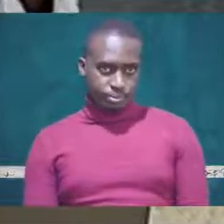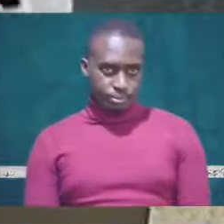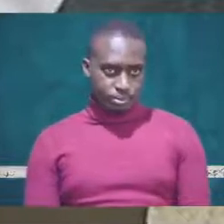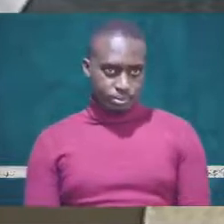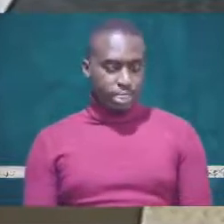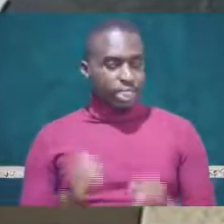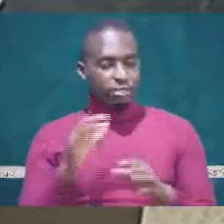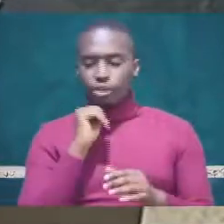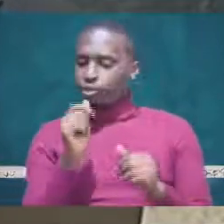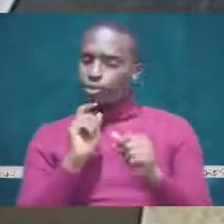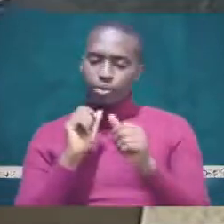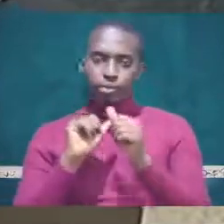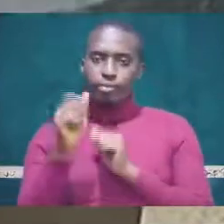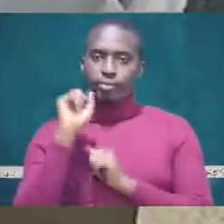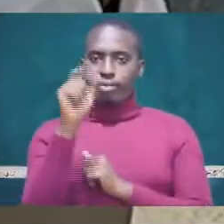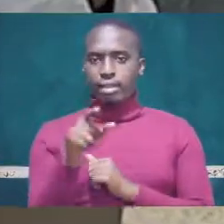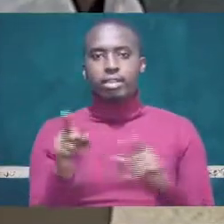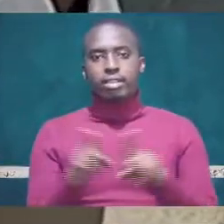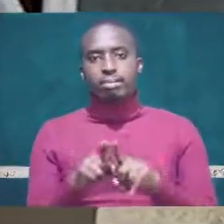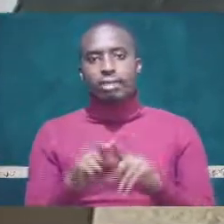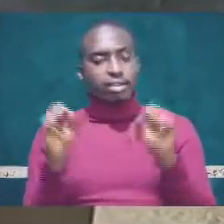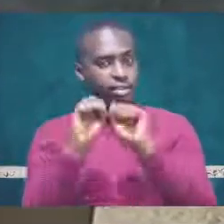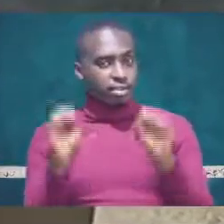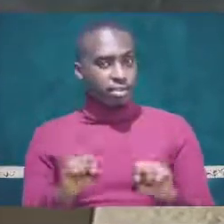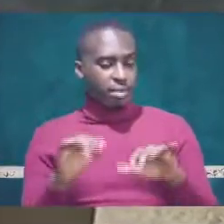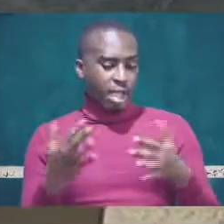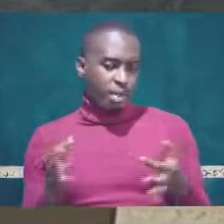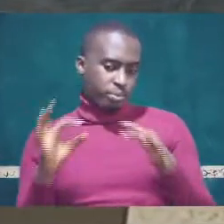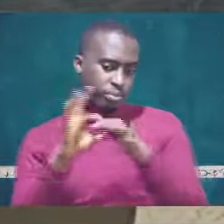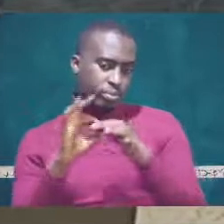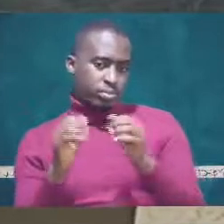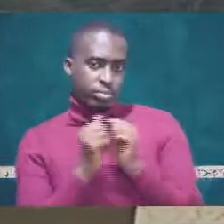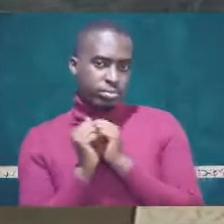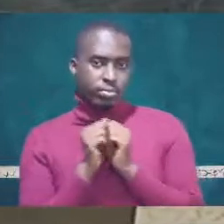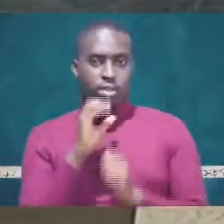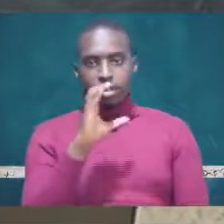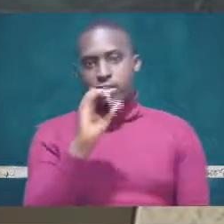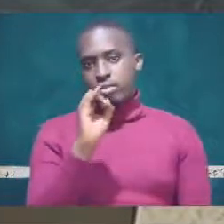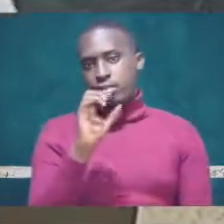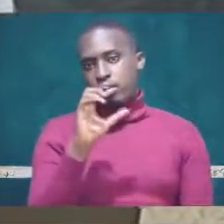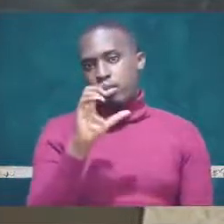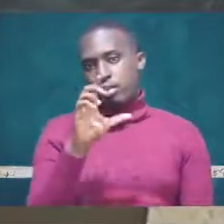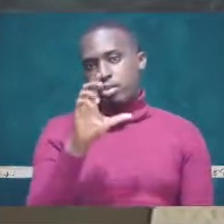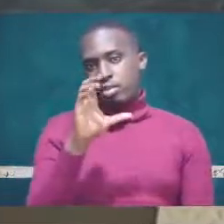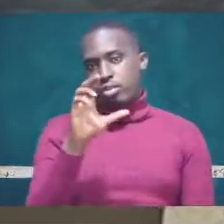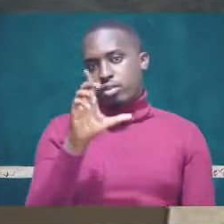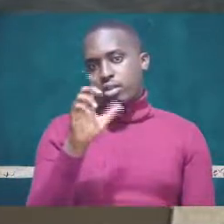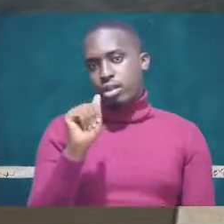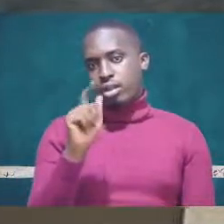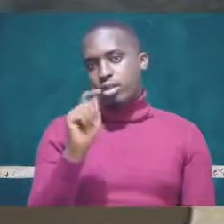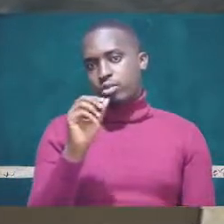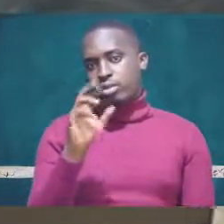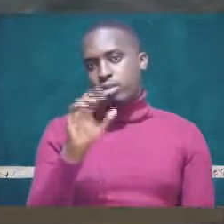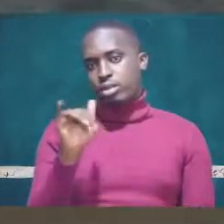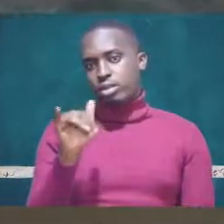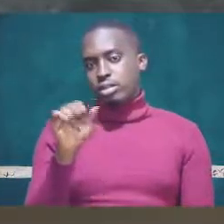without going very far, the lymphatic system is somehow linked with the circulatory system. But what does circulatory